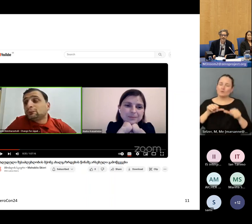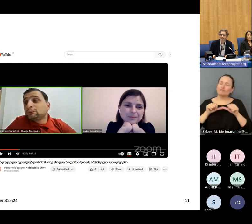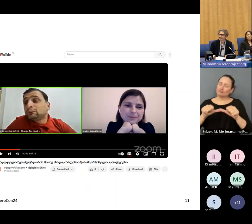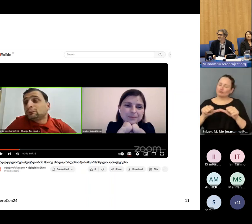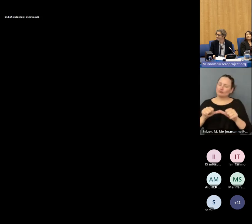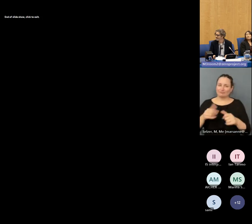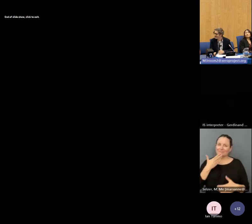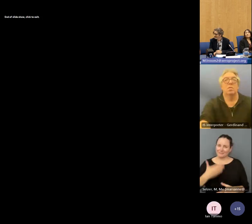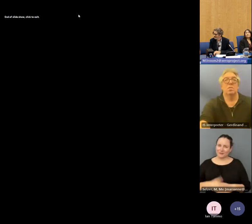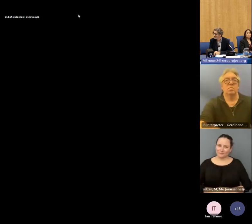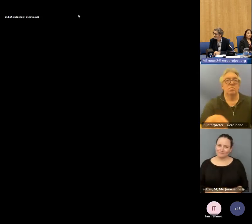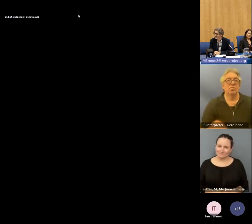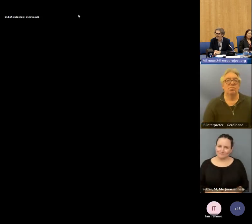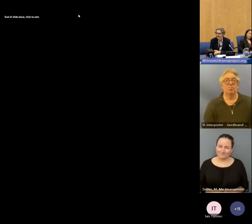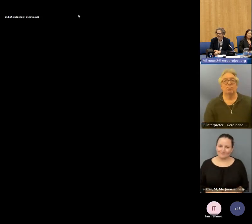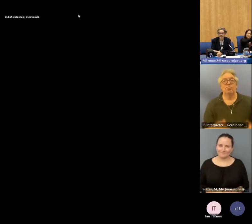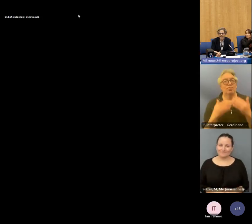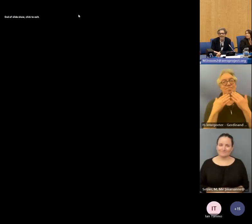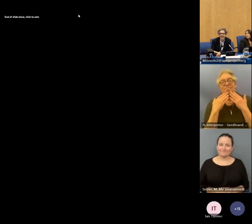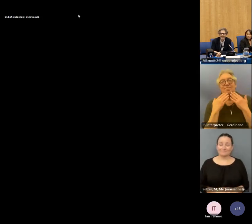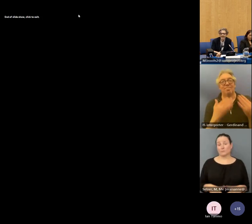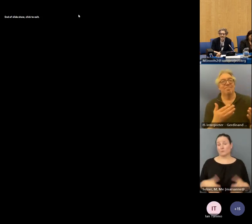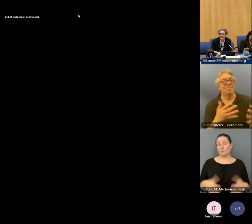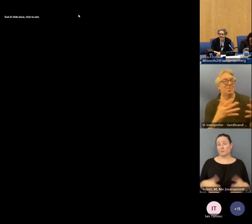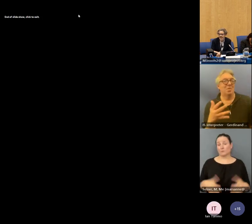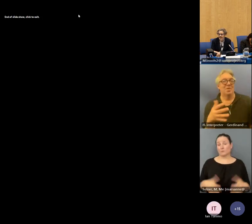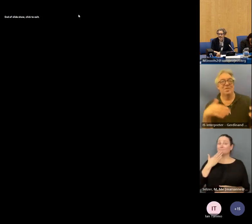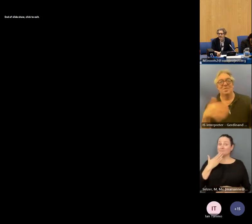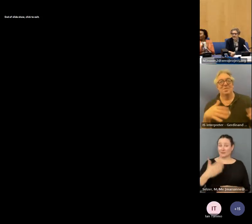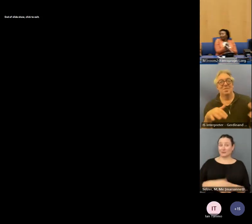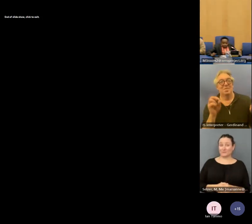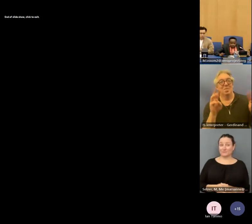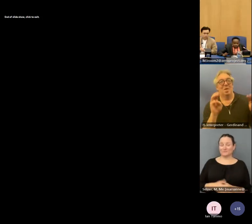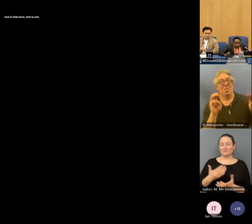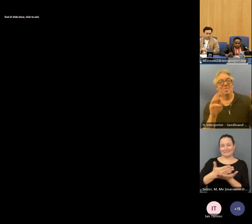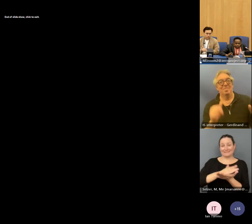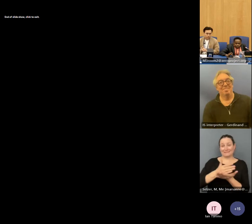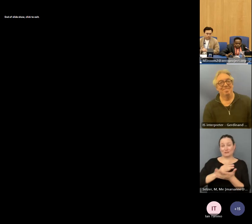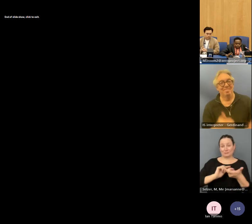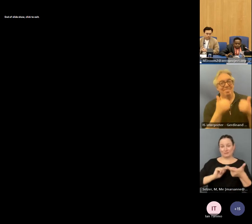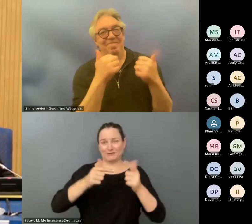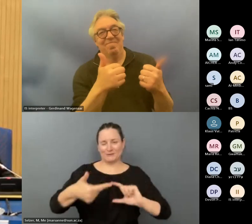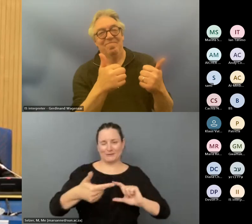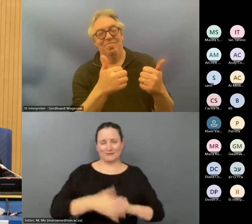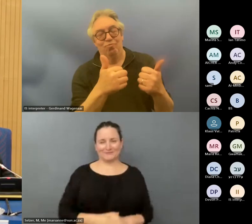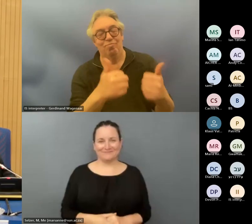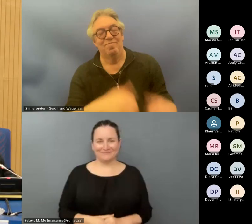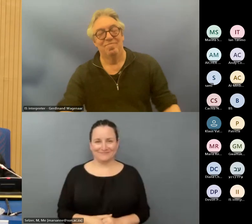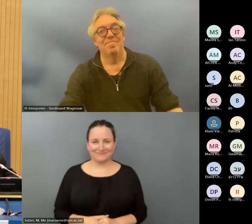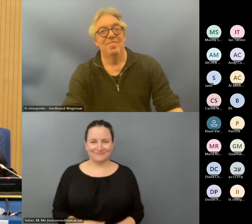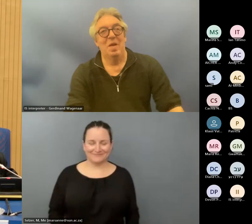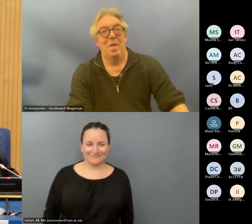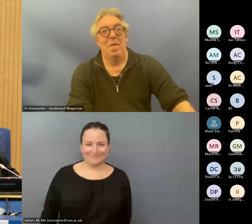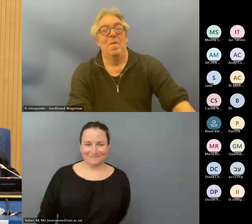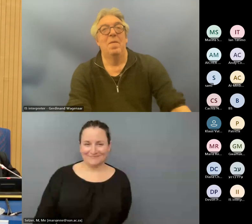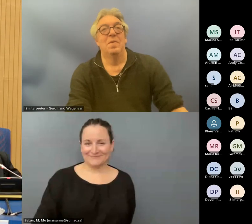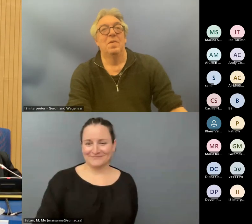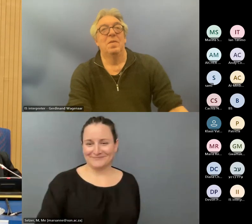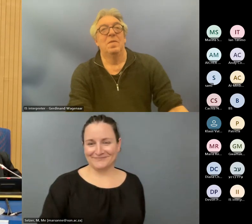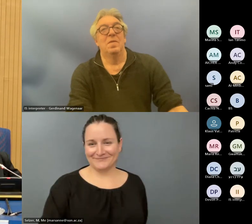work. Thank you so much, Jeremy. Wow.